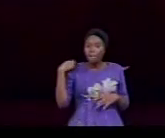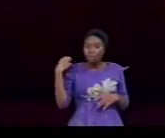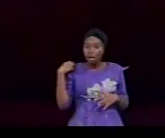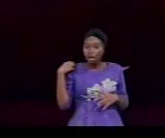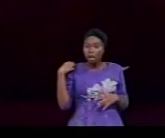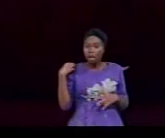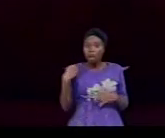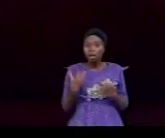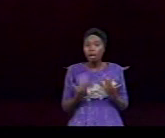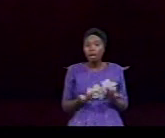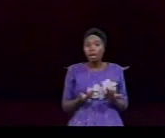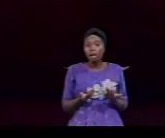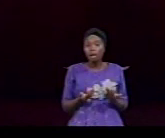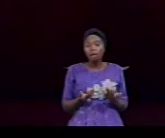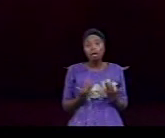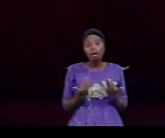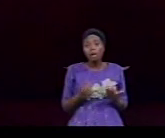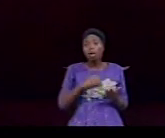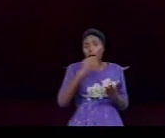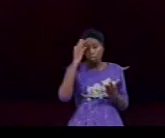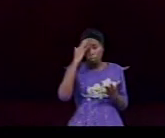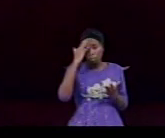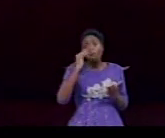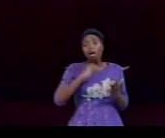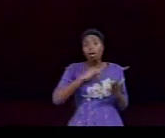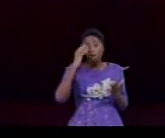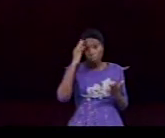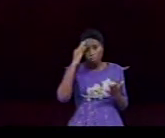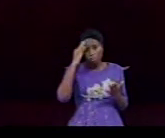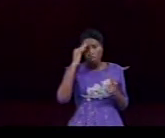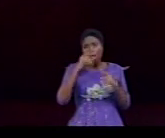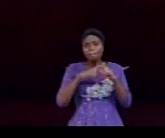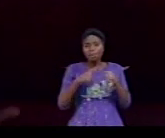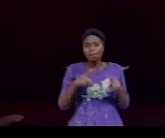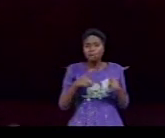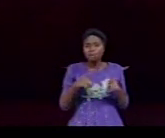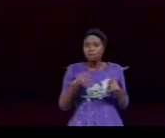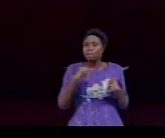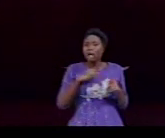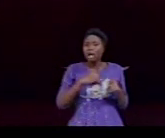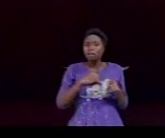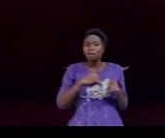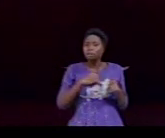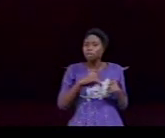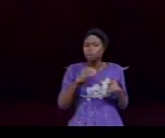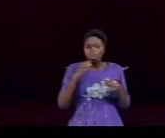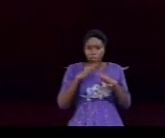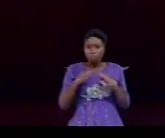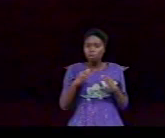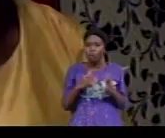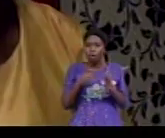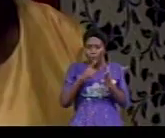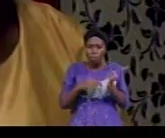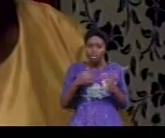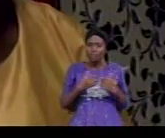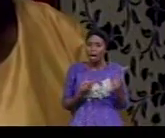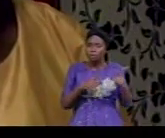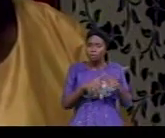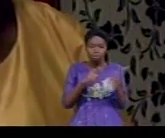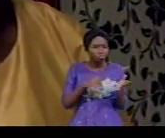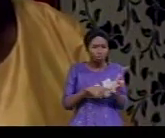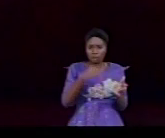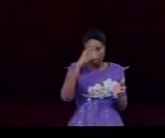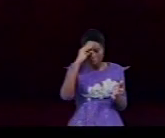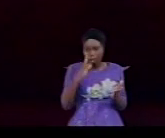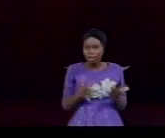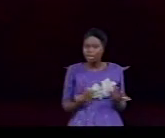Not yes, I know, Master. I know. But I really don't know what has gotten over this boy. He's not